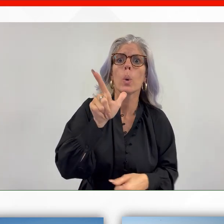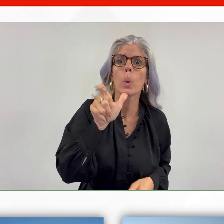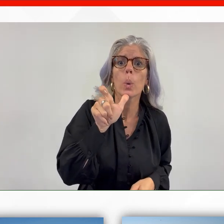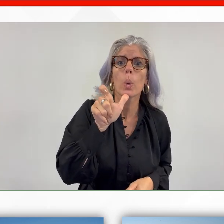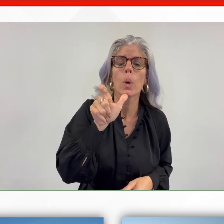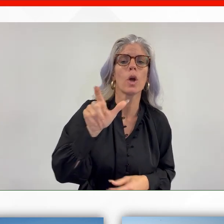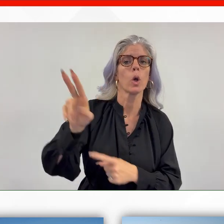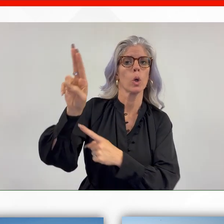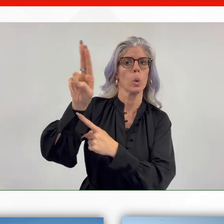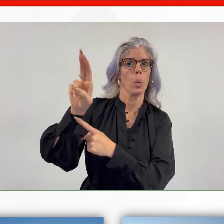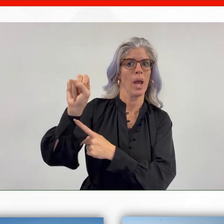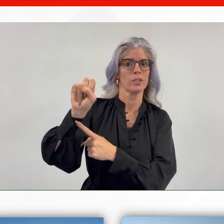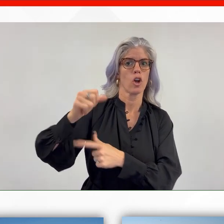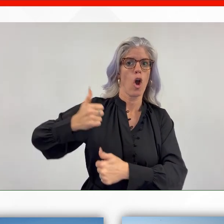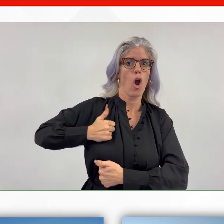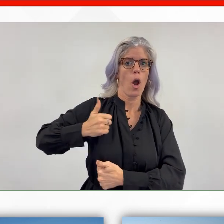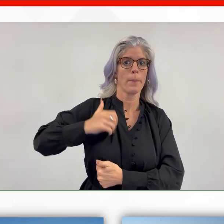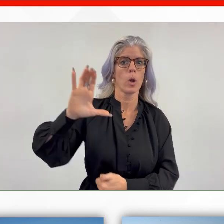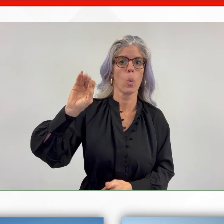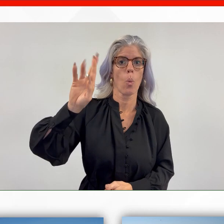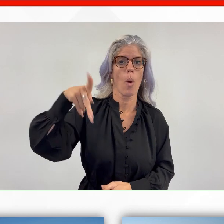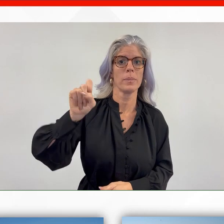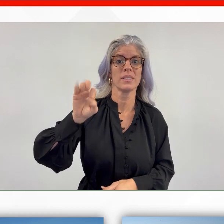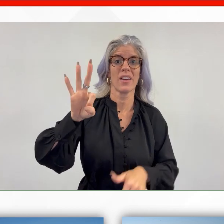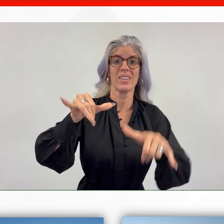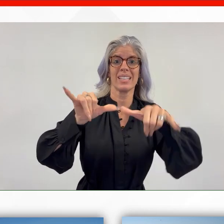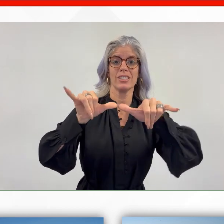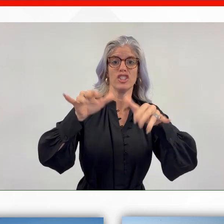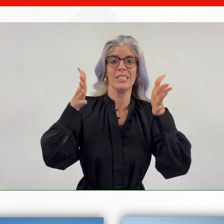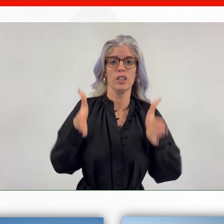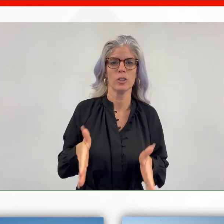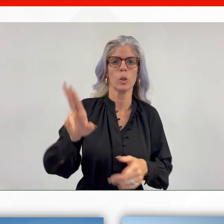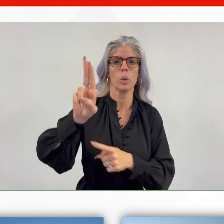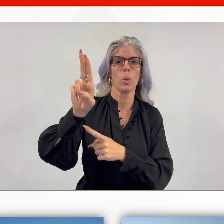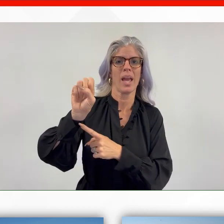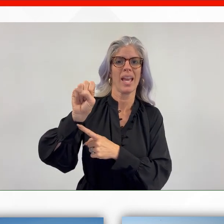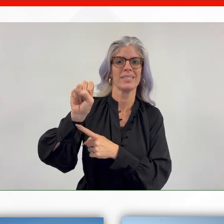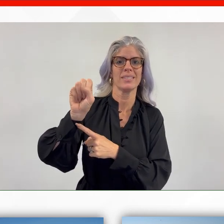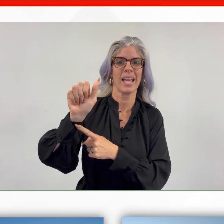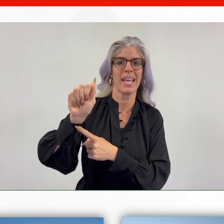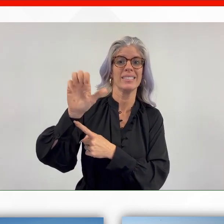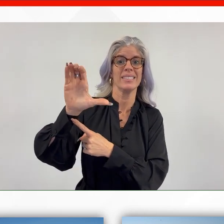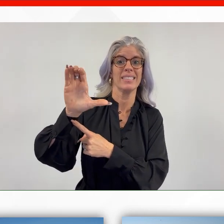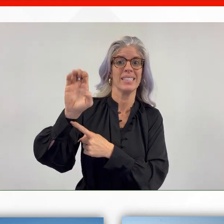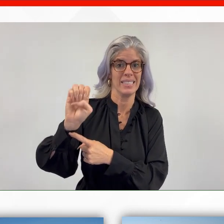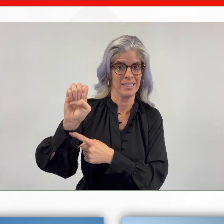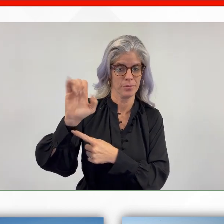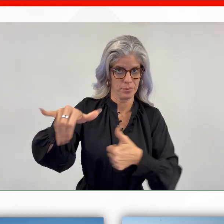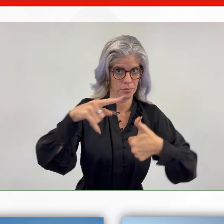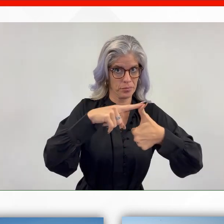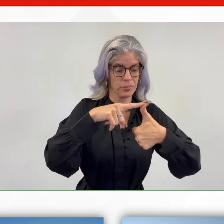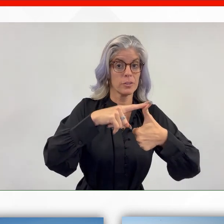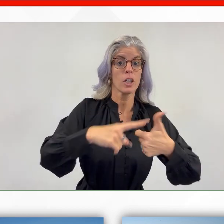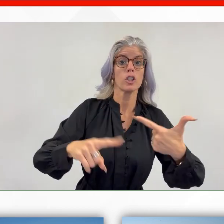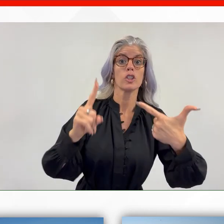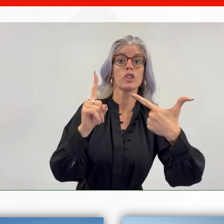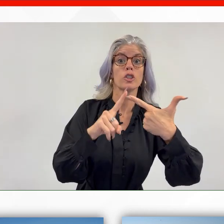with imported sand to preserve the original design, and proof of the pre-disaster condition is